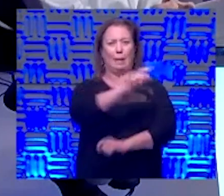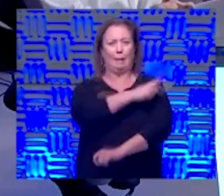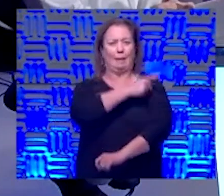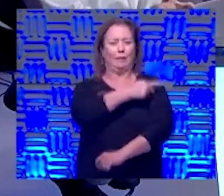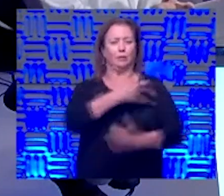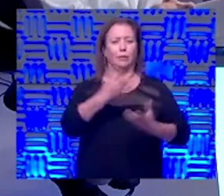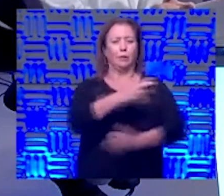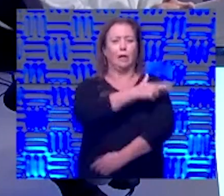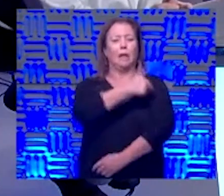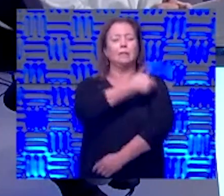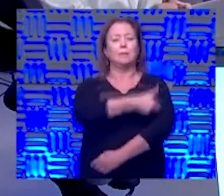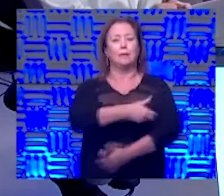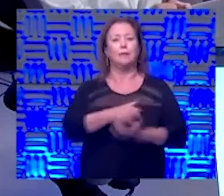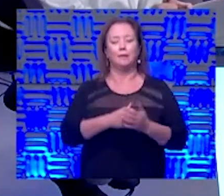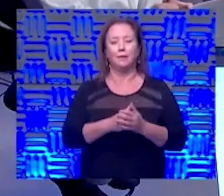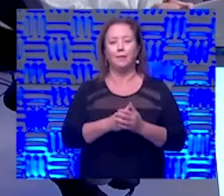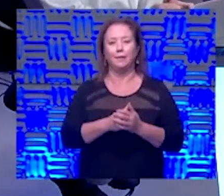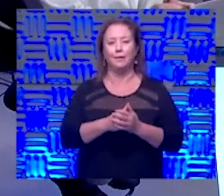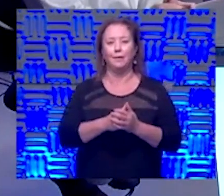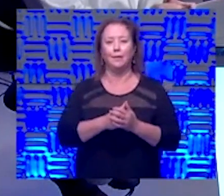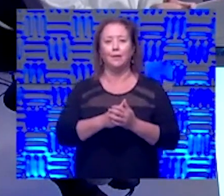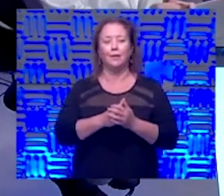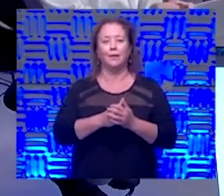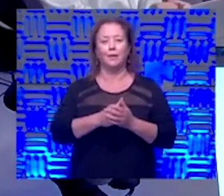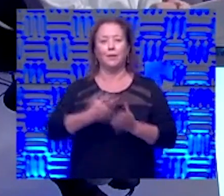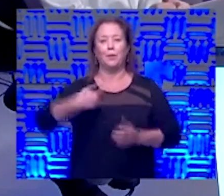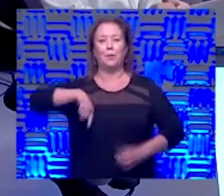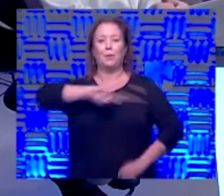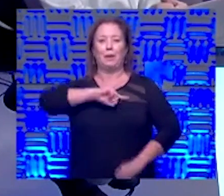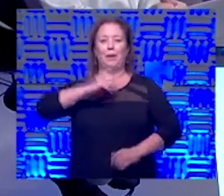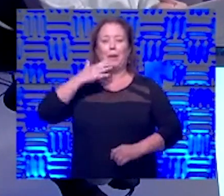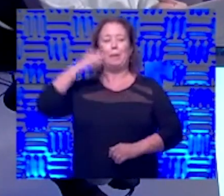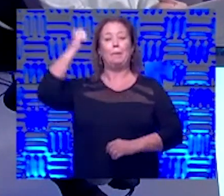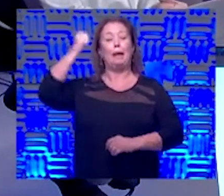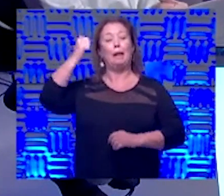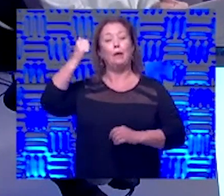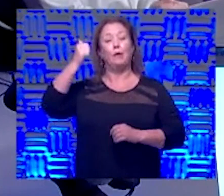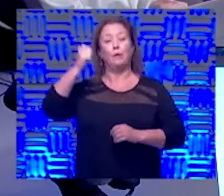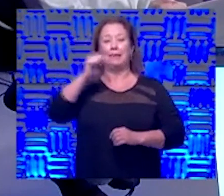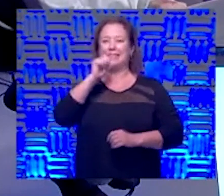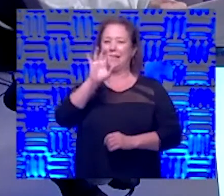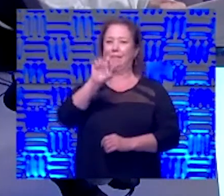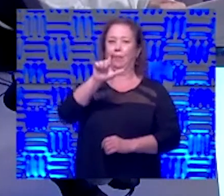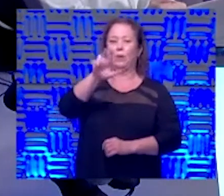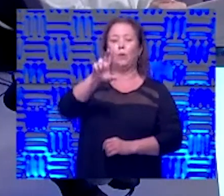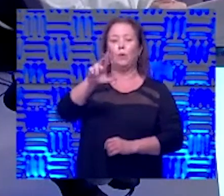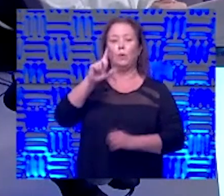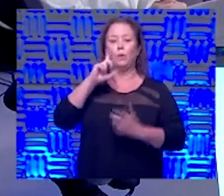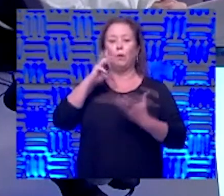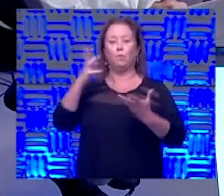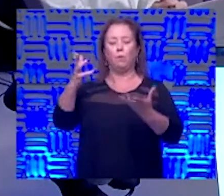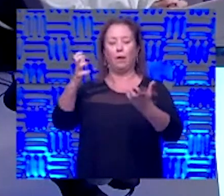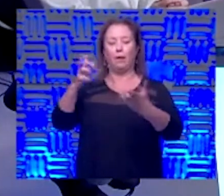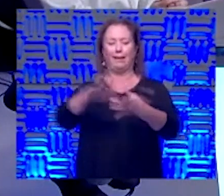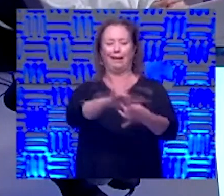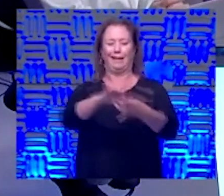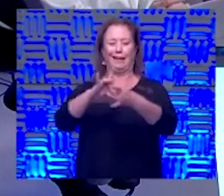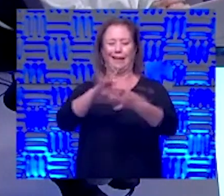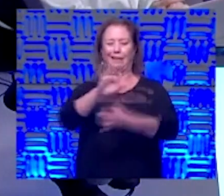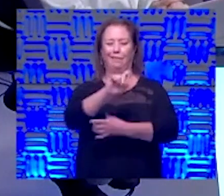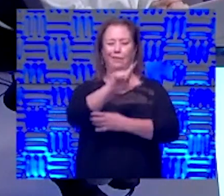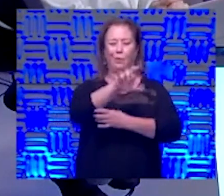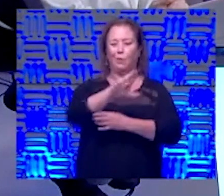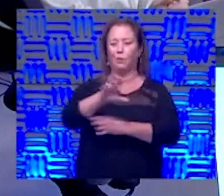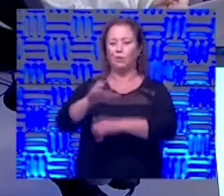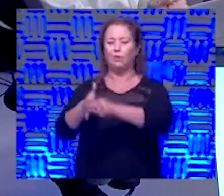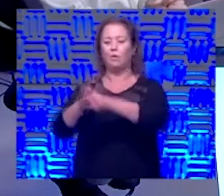hospital with influenza. So really, we are better. Yeah. Yet this isn't influenza. I know people want to draw the correlation because that's something we know